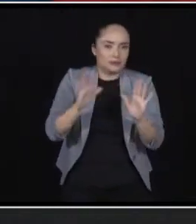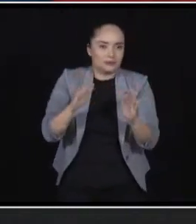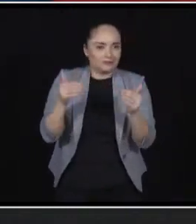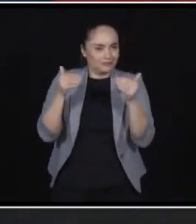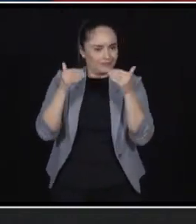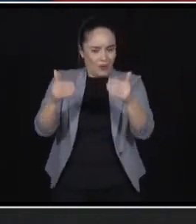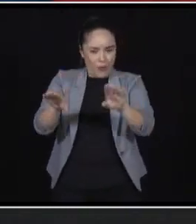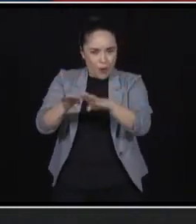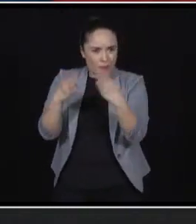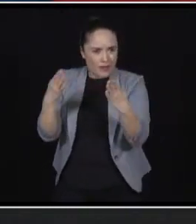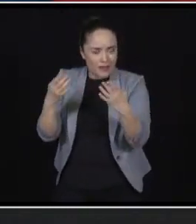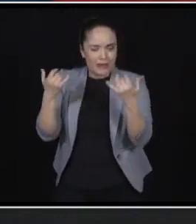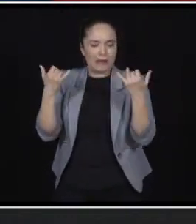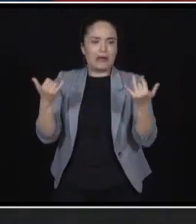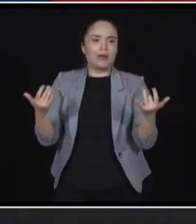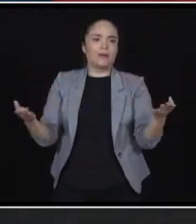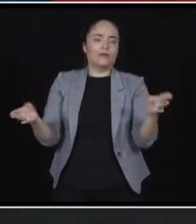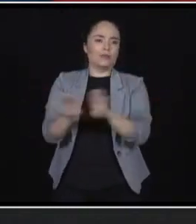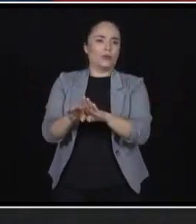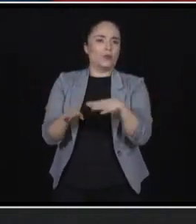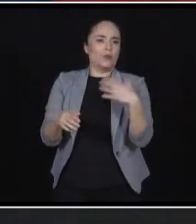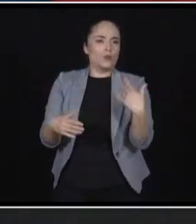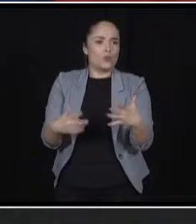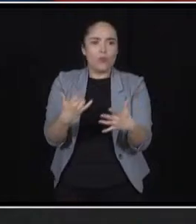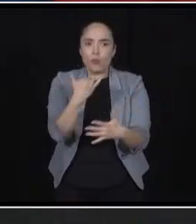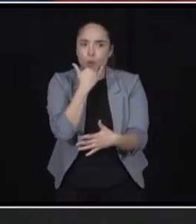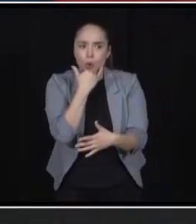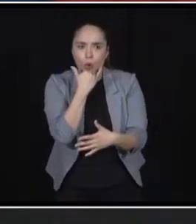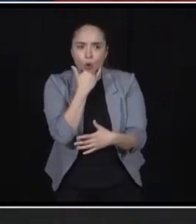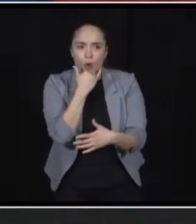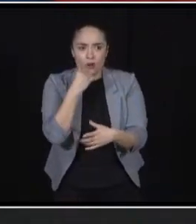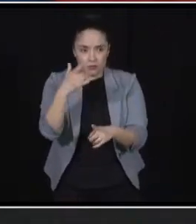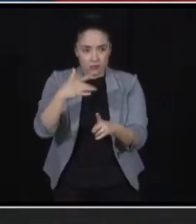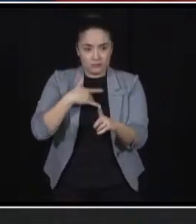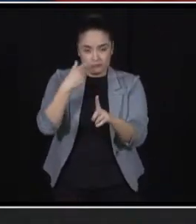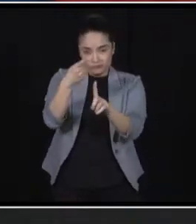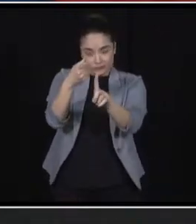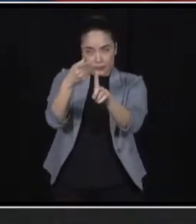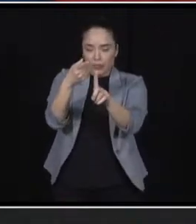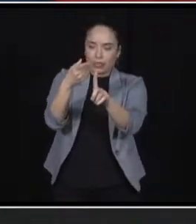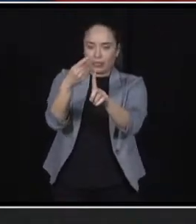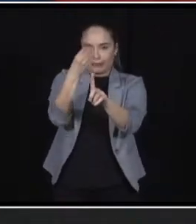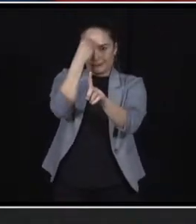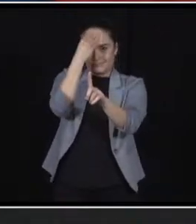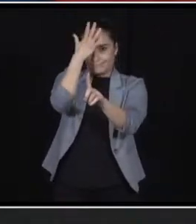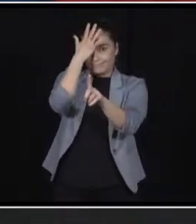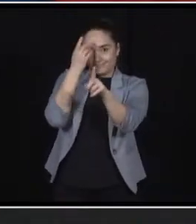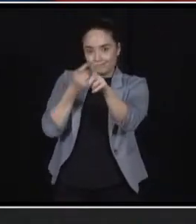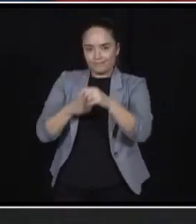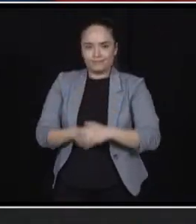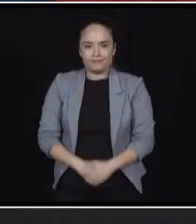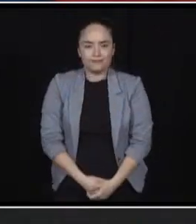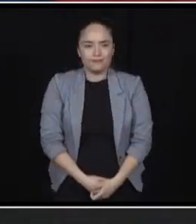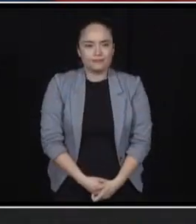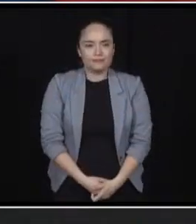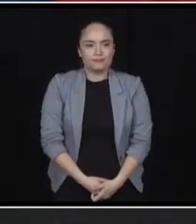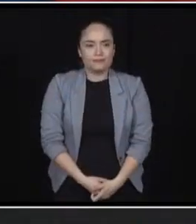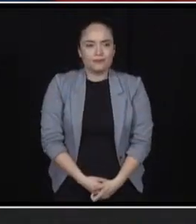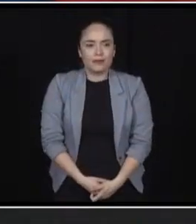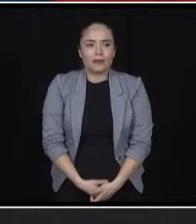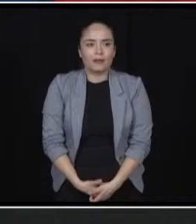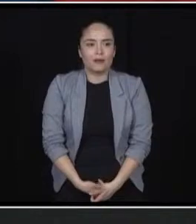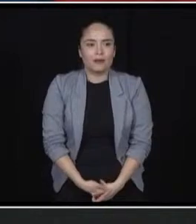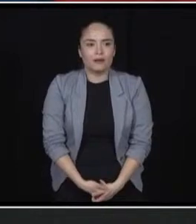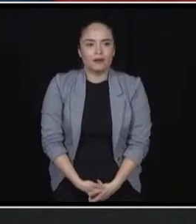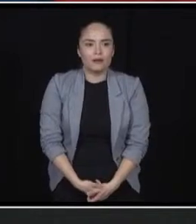went wrong, and have you learned a lesson from that? Well, again, when you say what went wrong, I don't look at it that